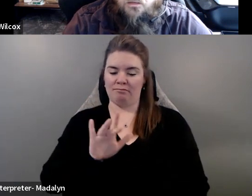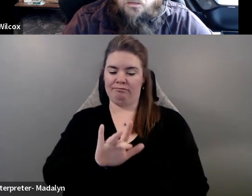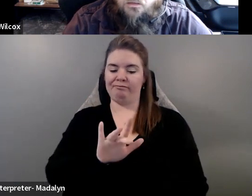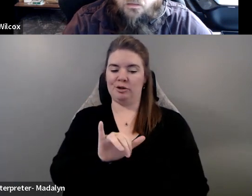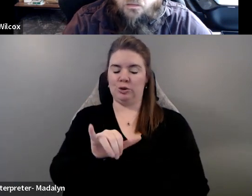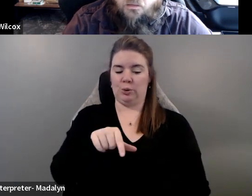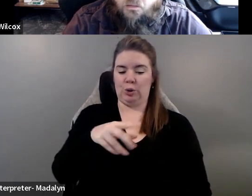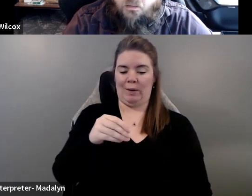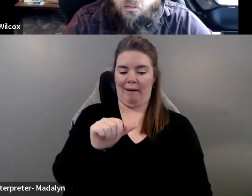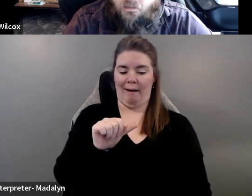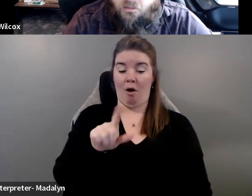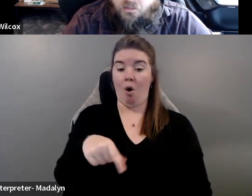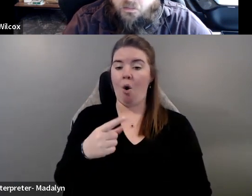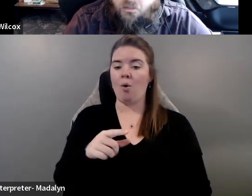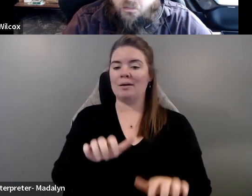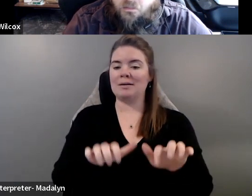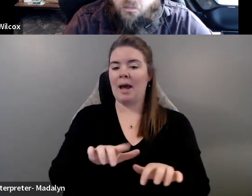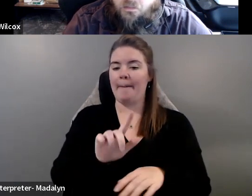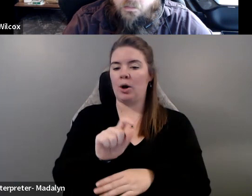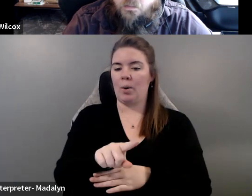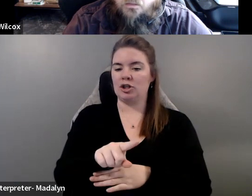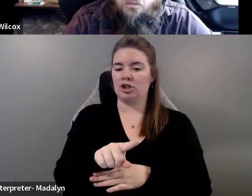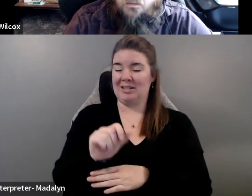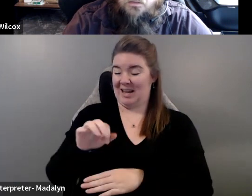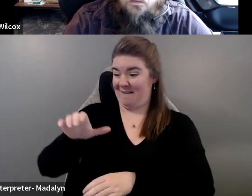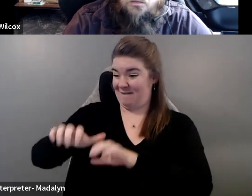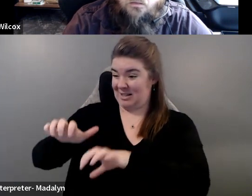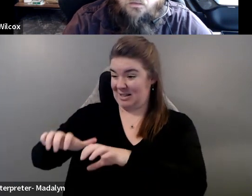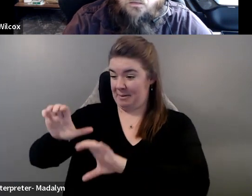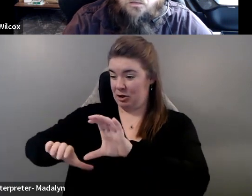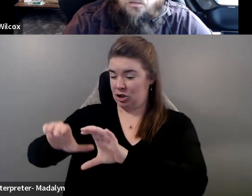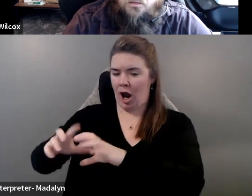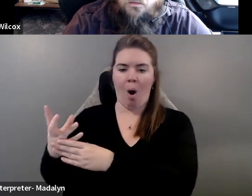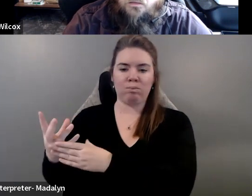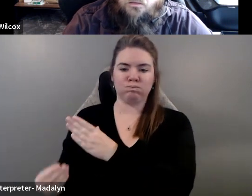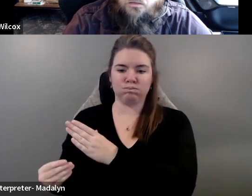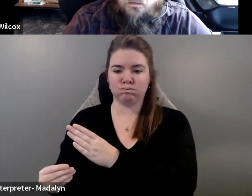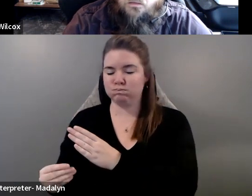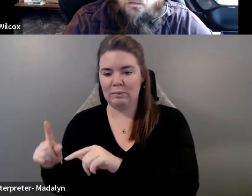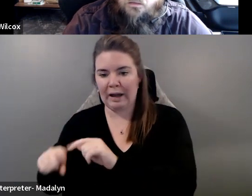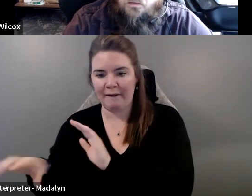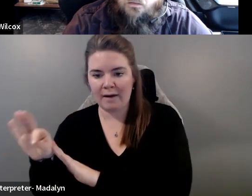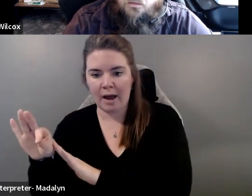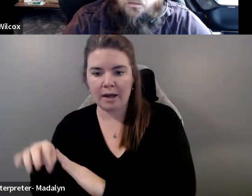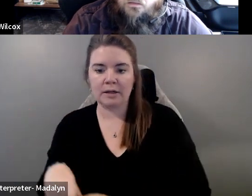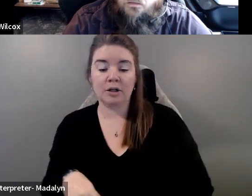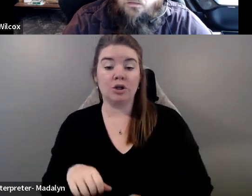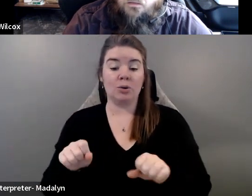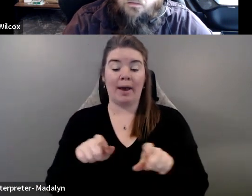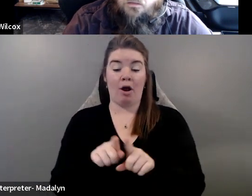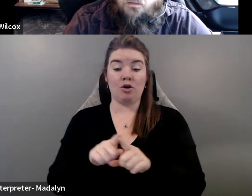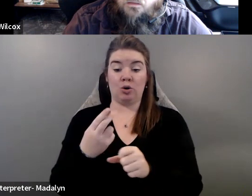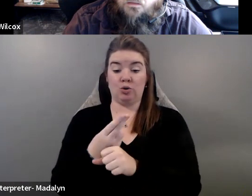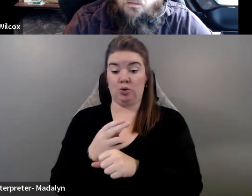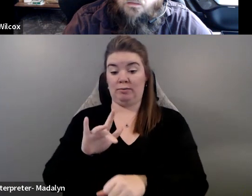only submit questions there as they may get lost in the chat. To ask a question or make a comment, you can also use the hand option